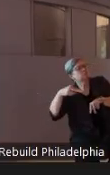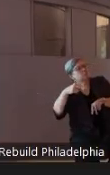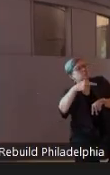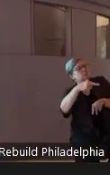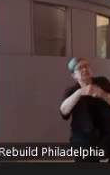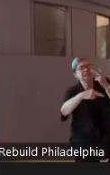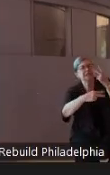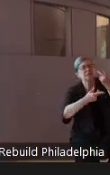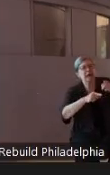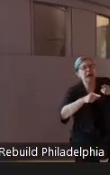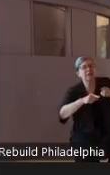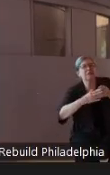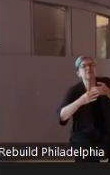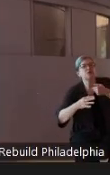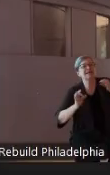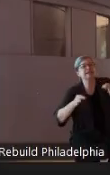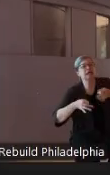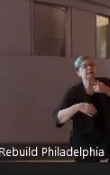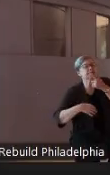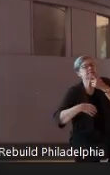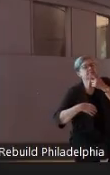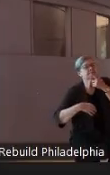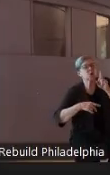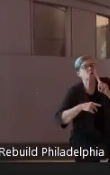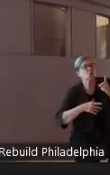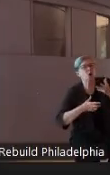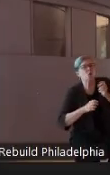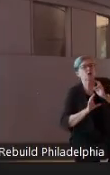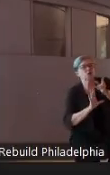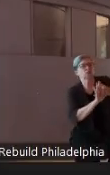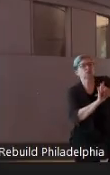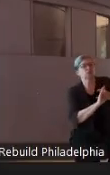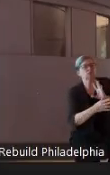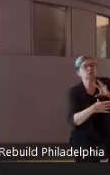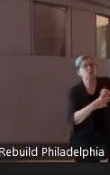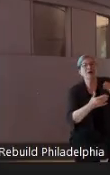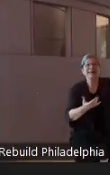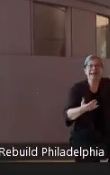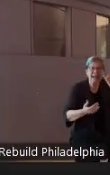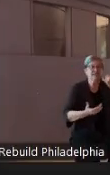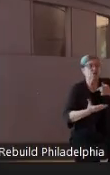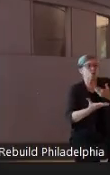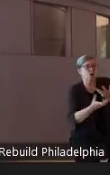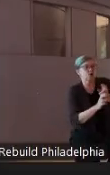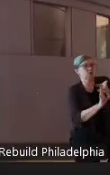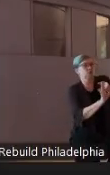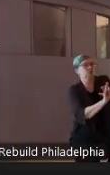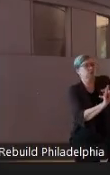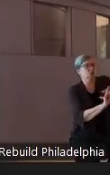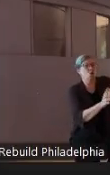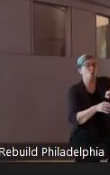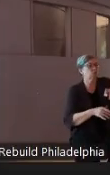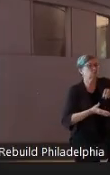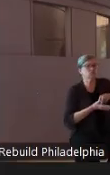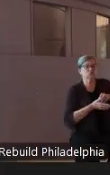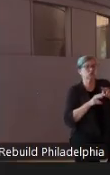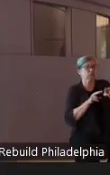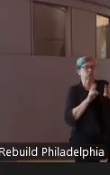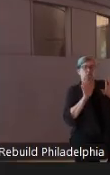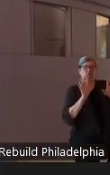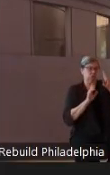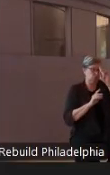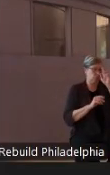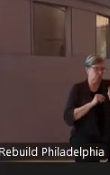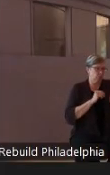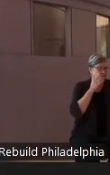of the playground before they decide where they want to engage or if they want to engage. Okay, and go